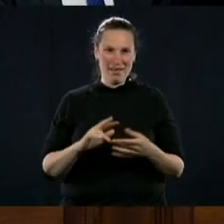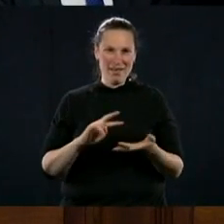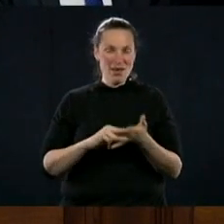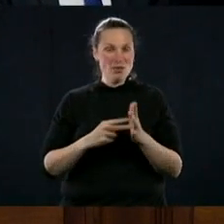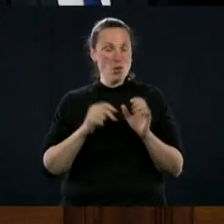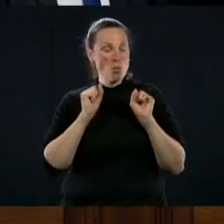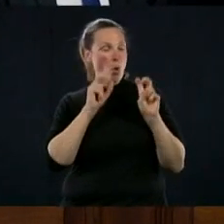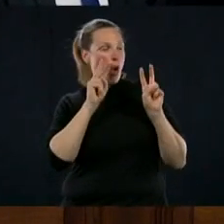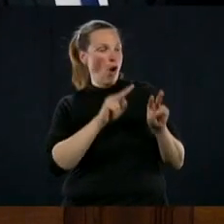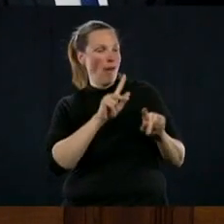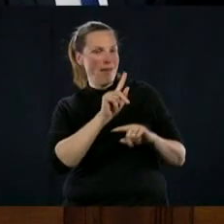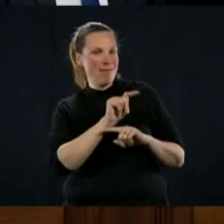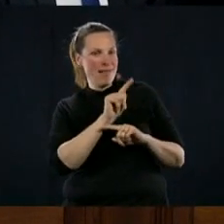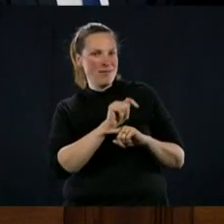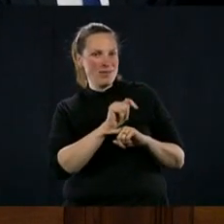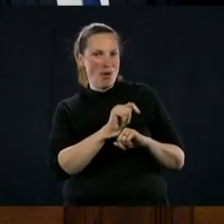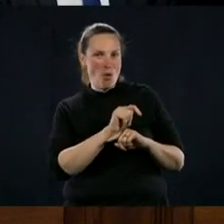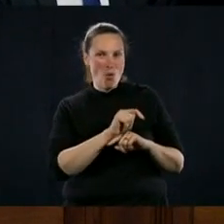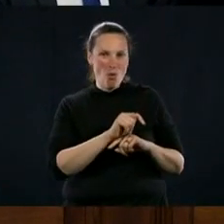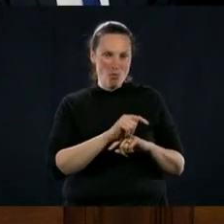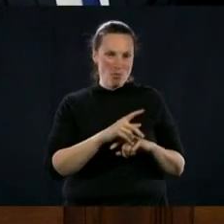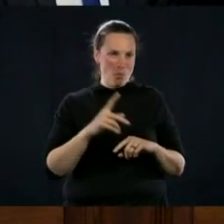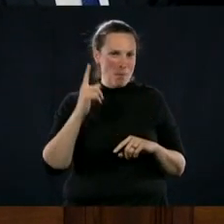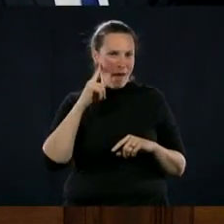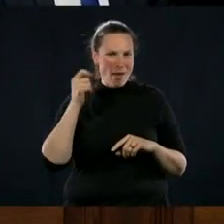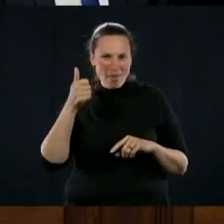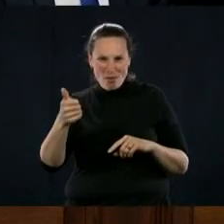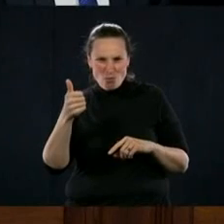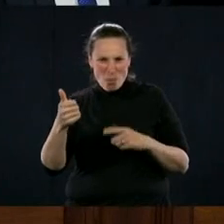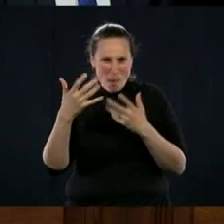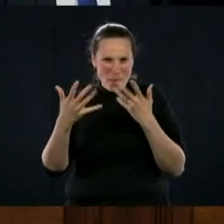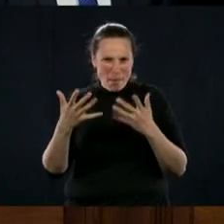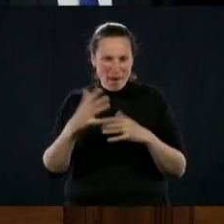So look, you can look at us on the days off.